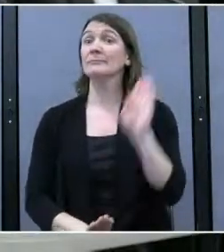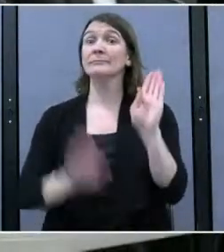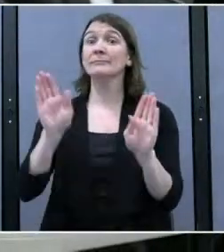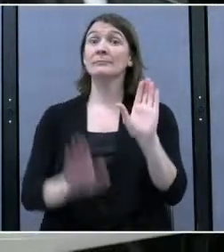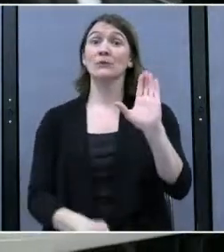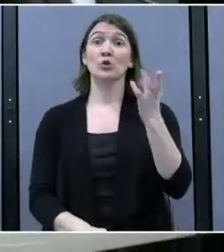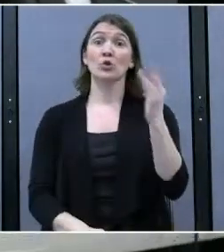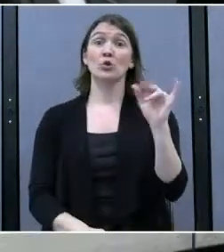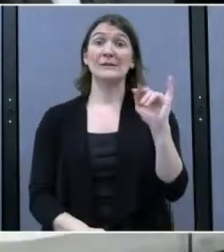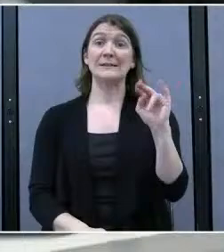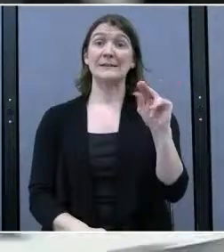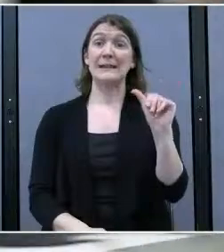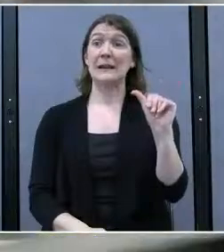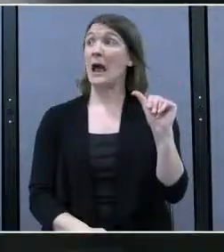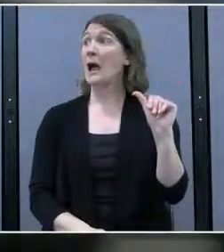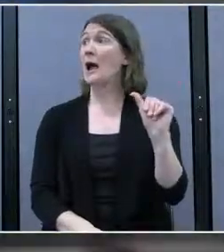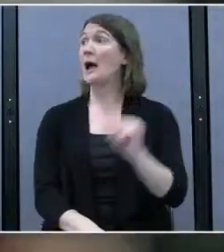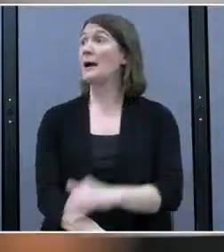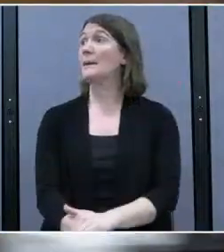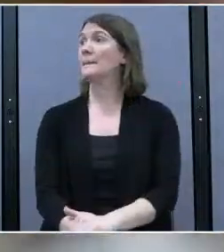Christina.